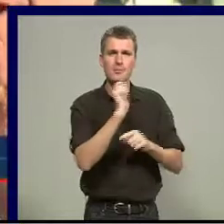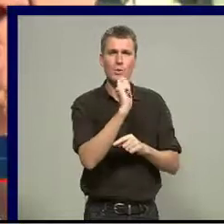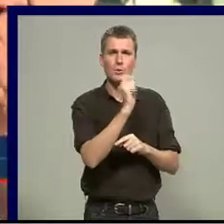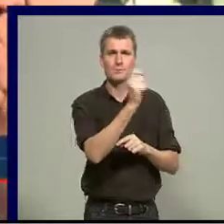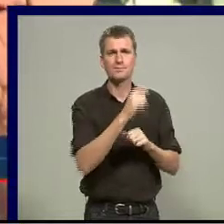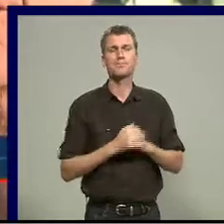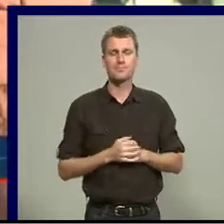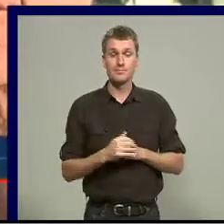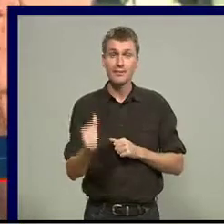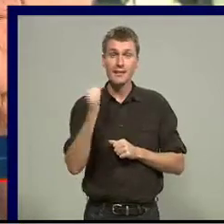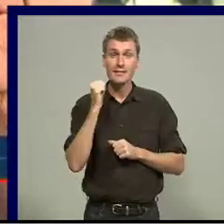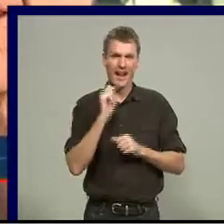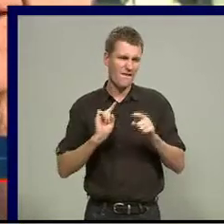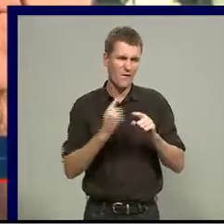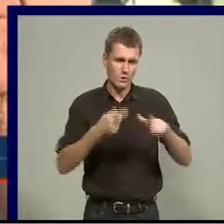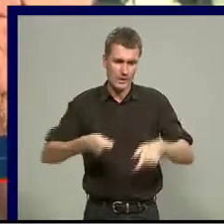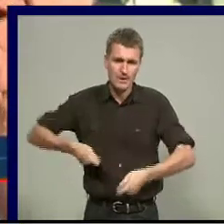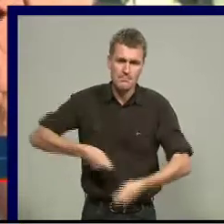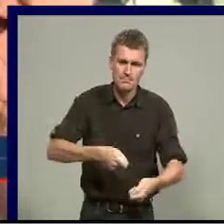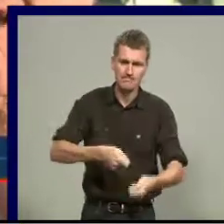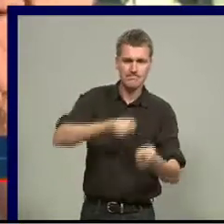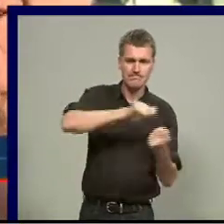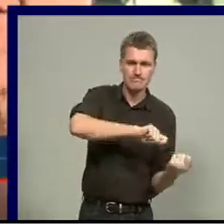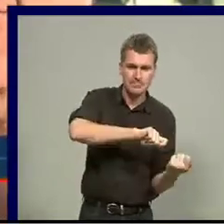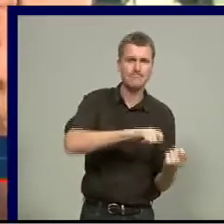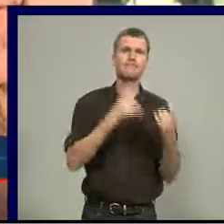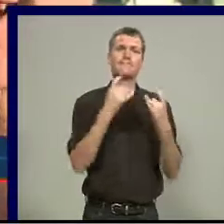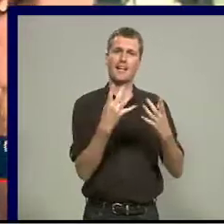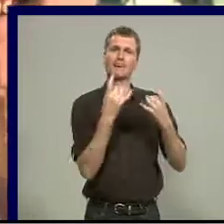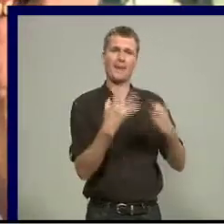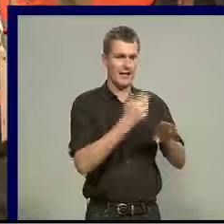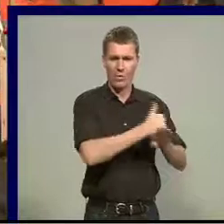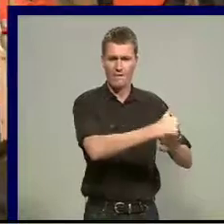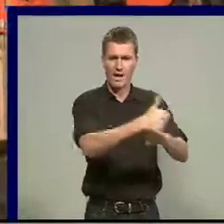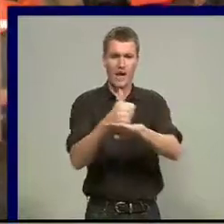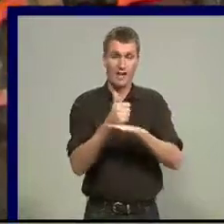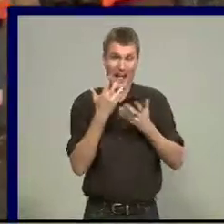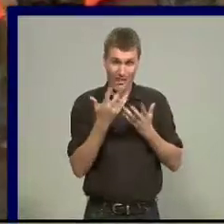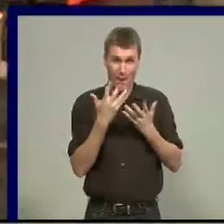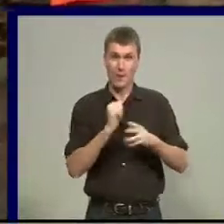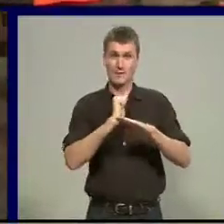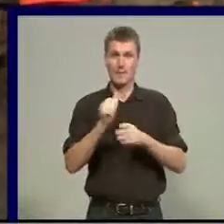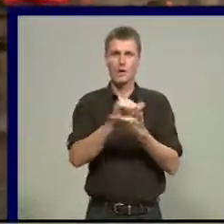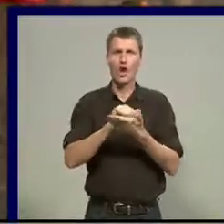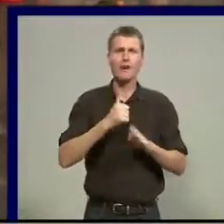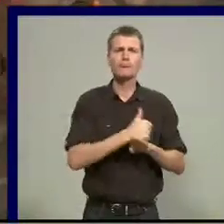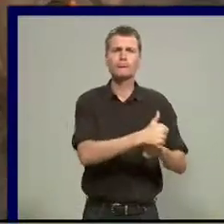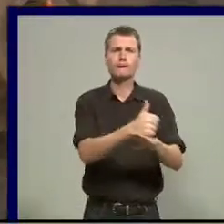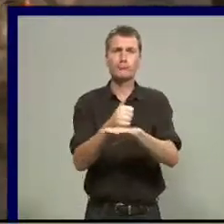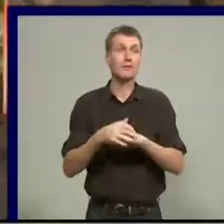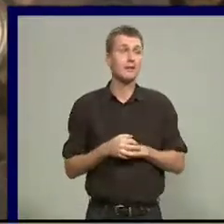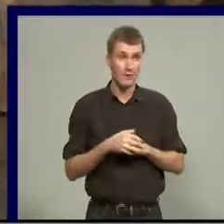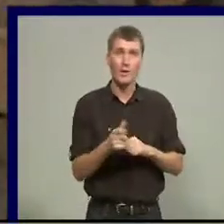were out there yesterday turning the first turf for the building, so they're laying the foundations as we speak. The Christian Schools Trust aren't wasting